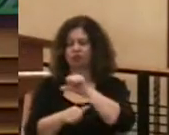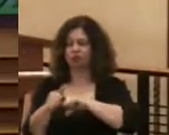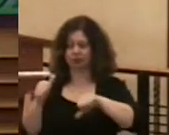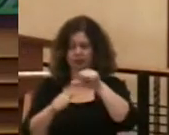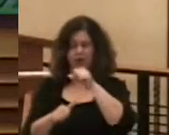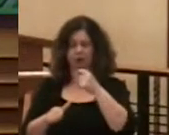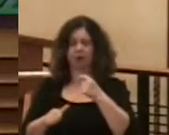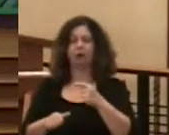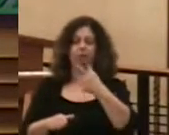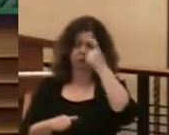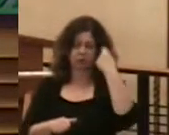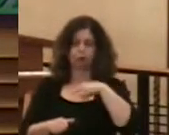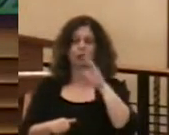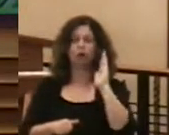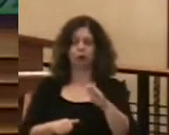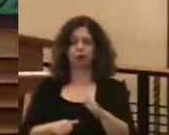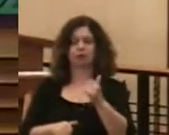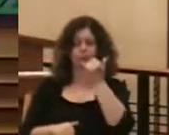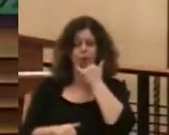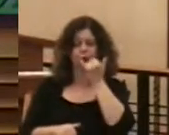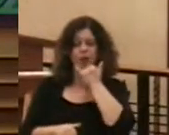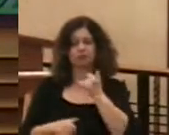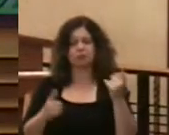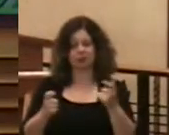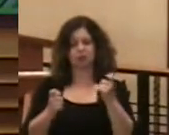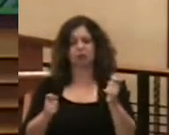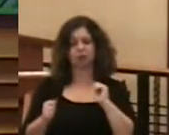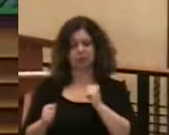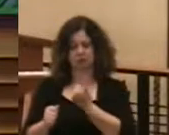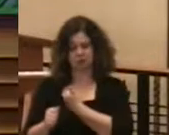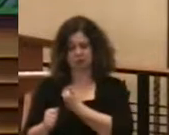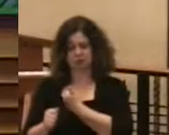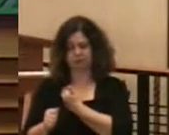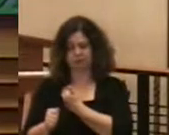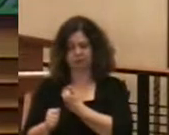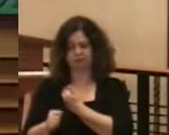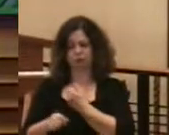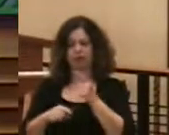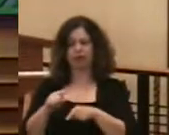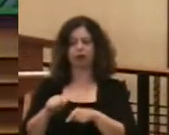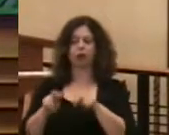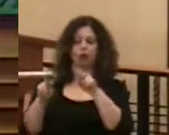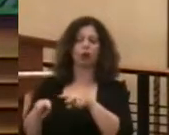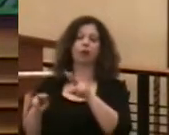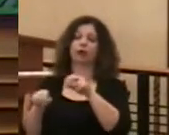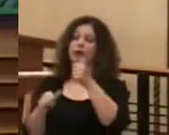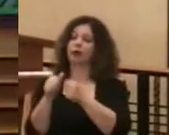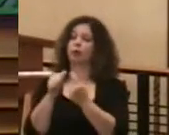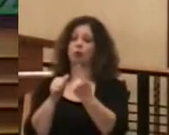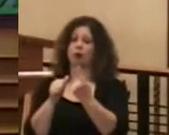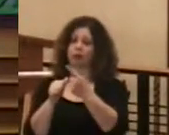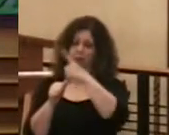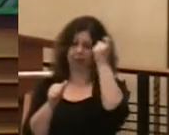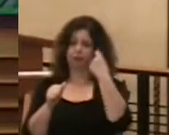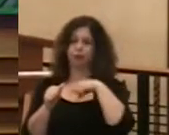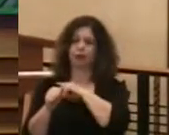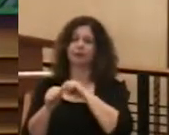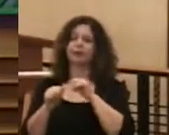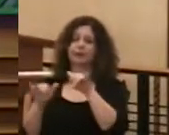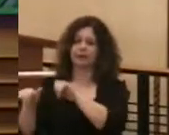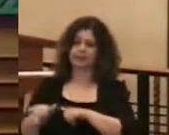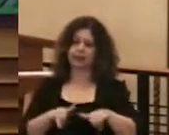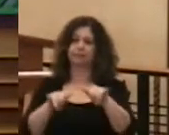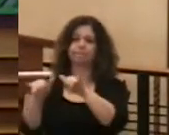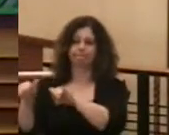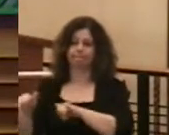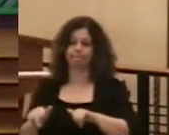fail. And we need to be certain that we are dealing with the logs that prevent us from having a